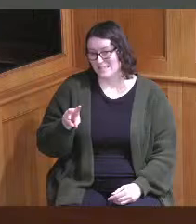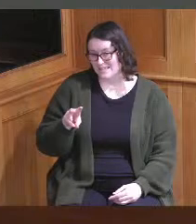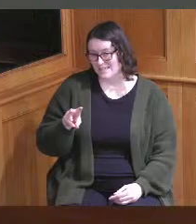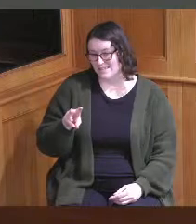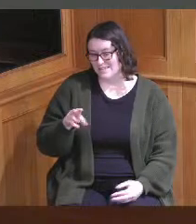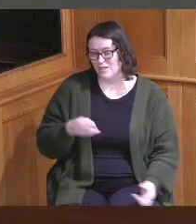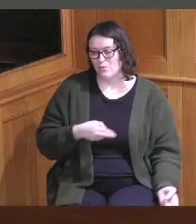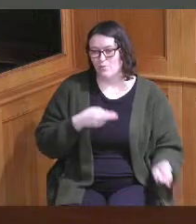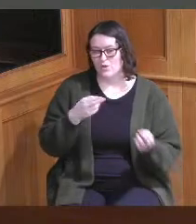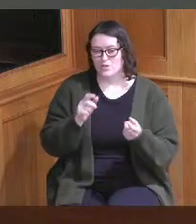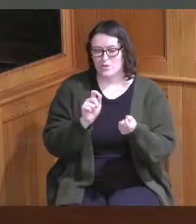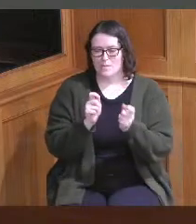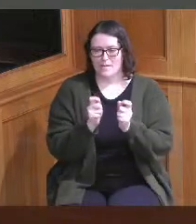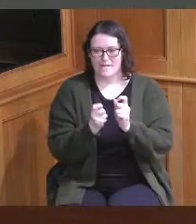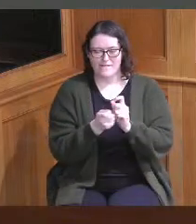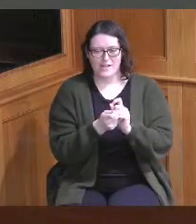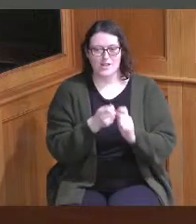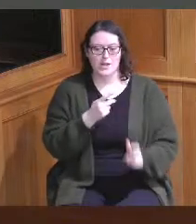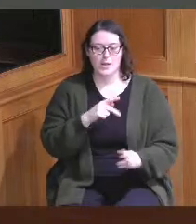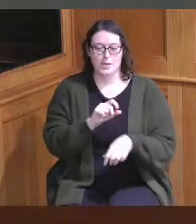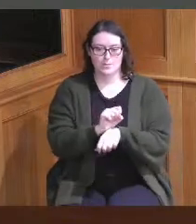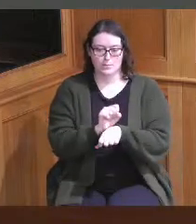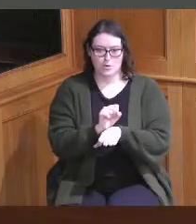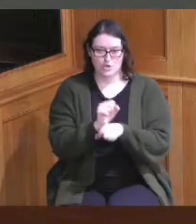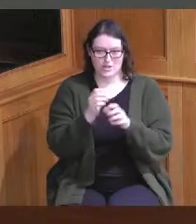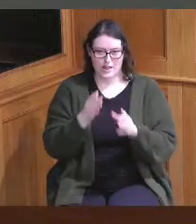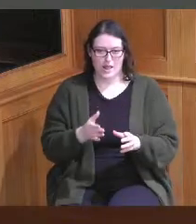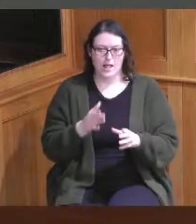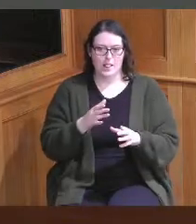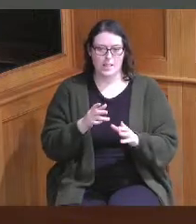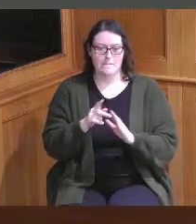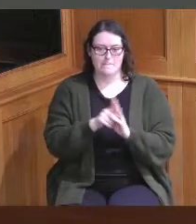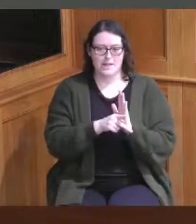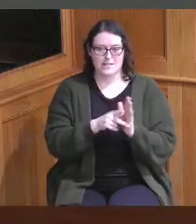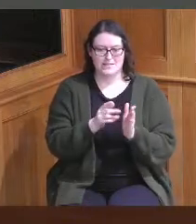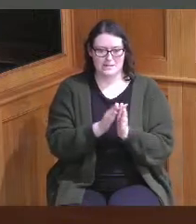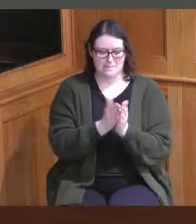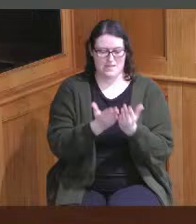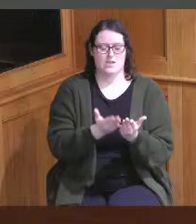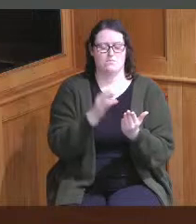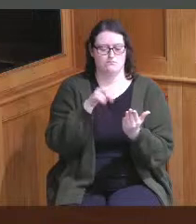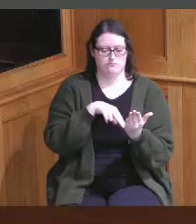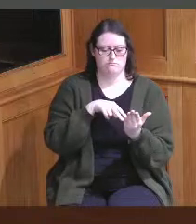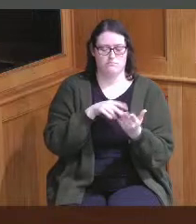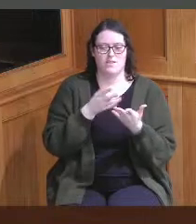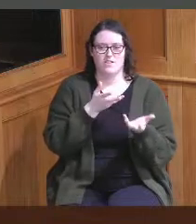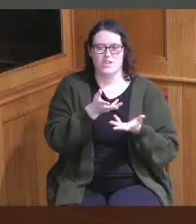a resolution modifying the personnel policy manual to deal with